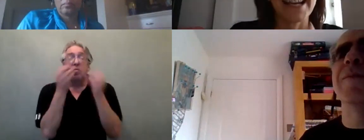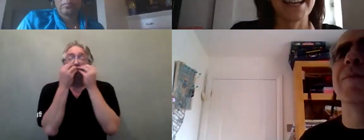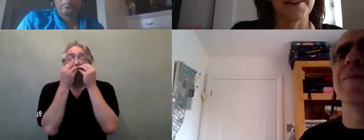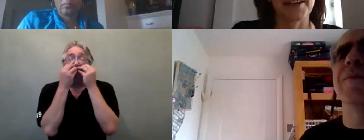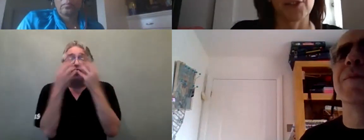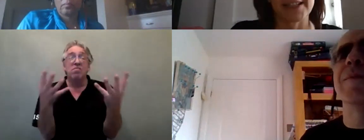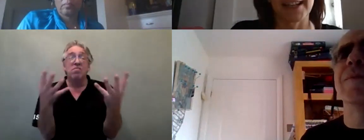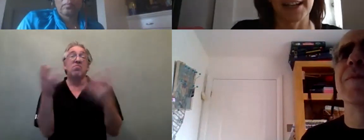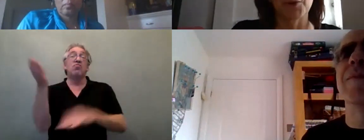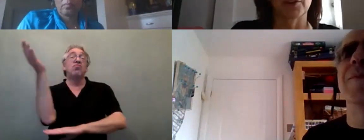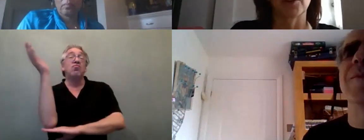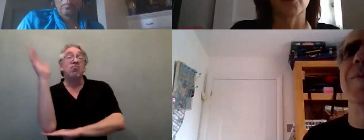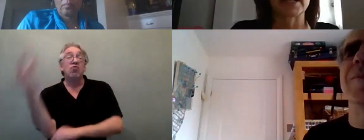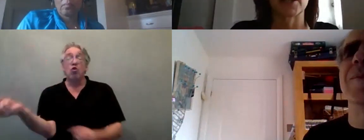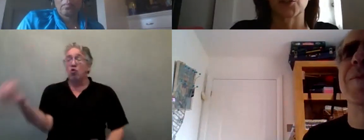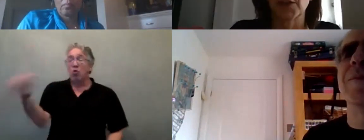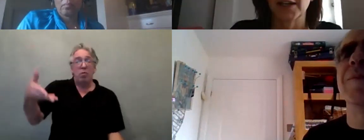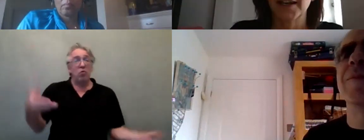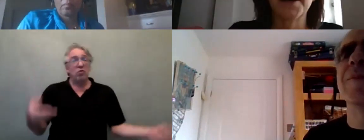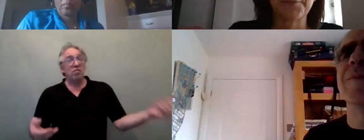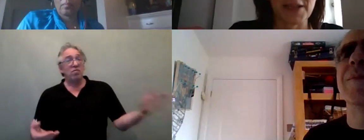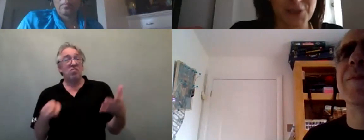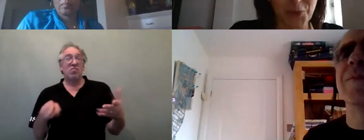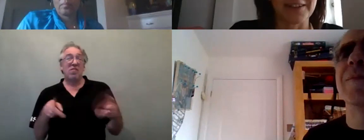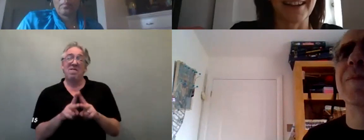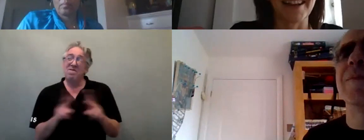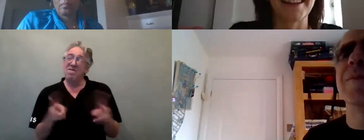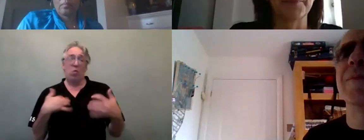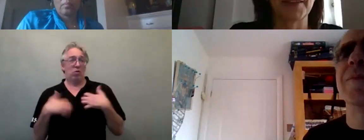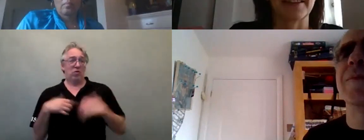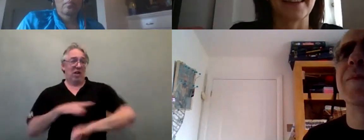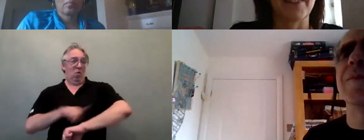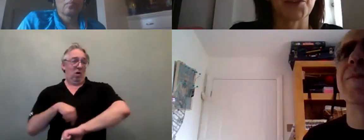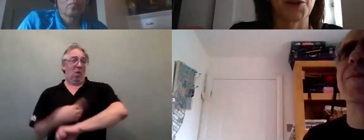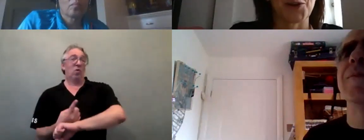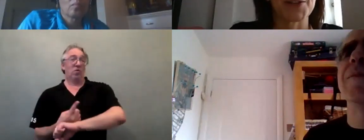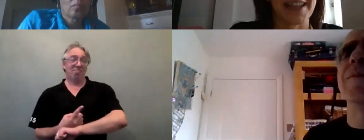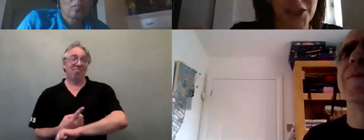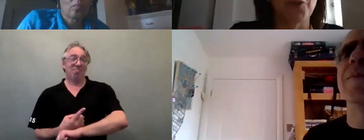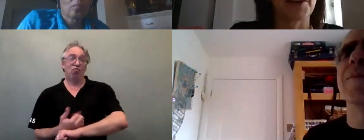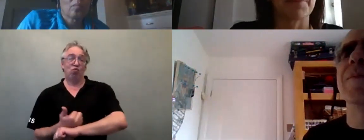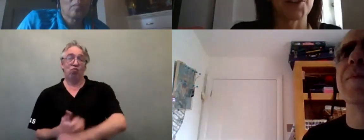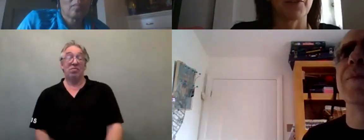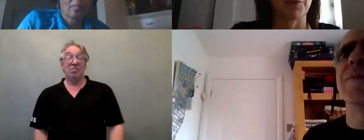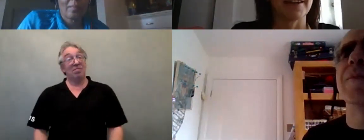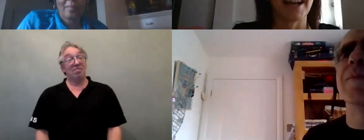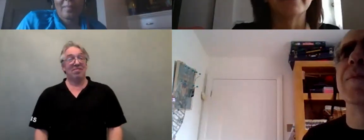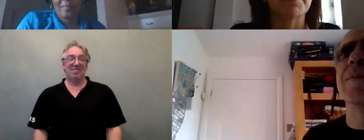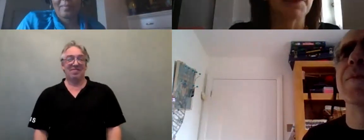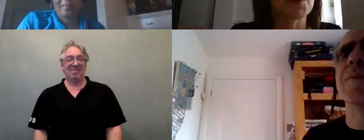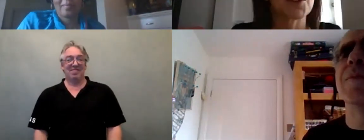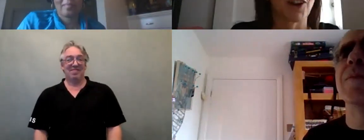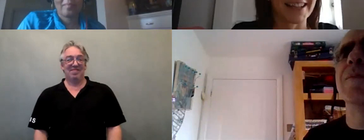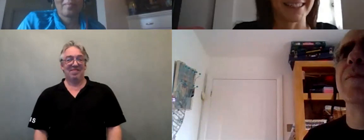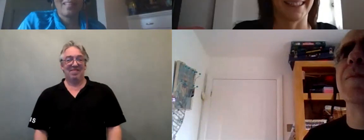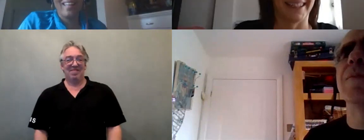very interesting and important conversation. So we can then close. Thank you very much, everyone, and the